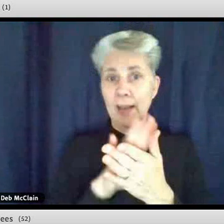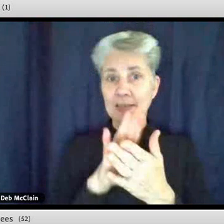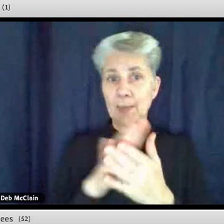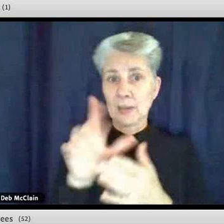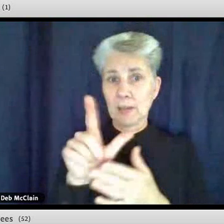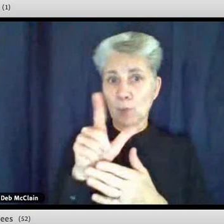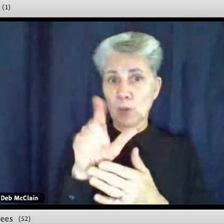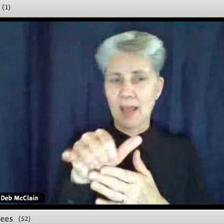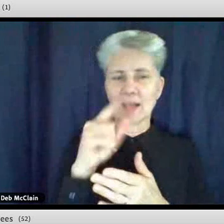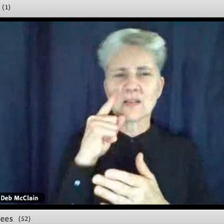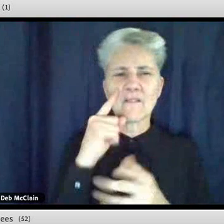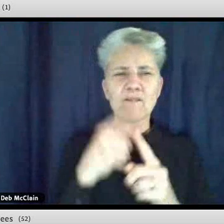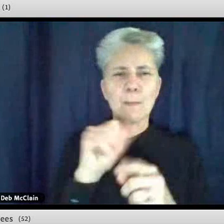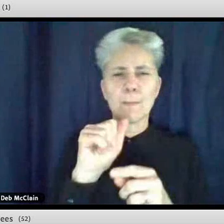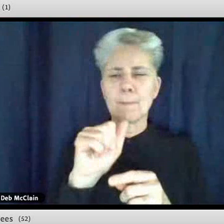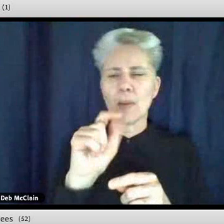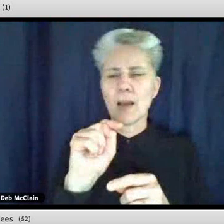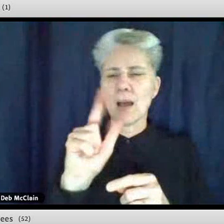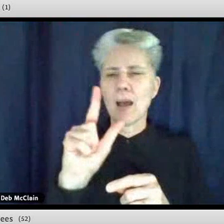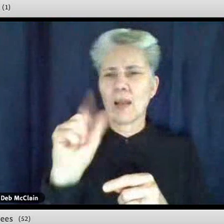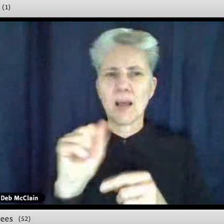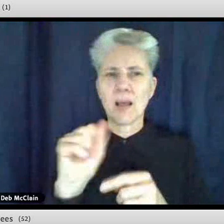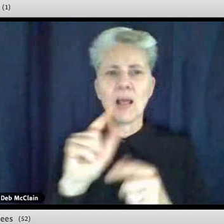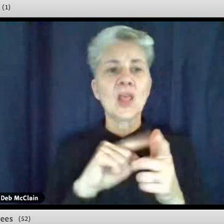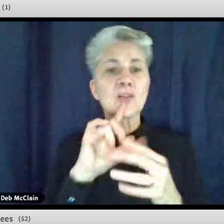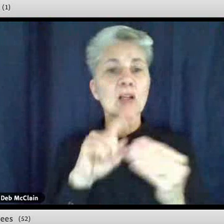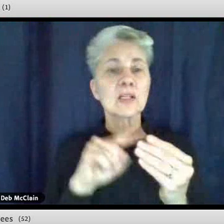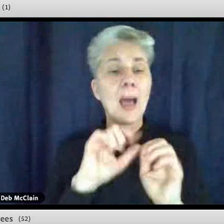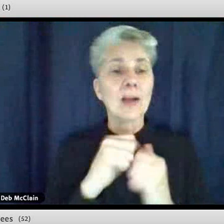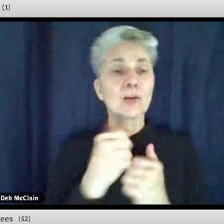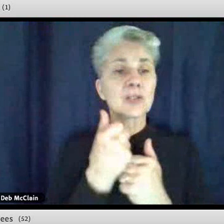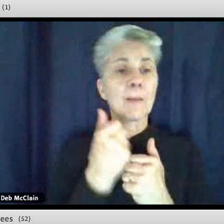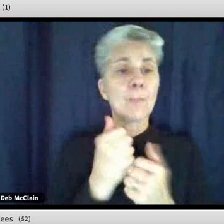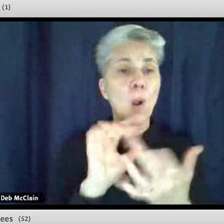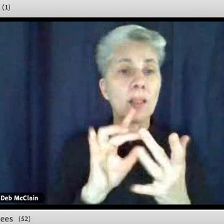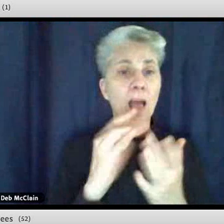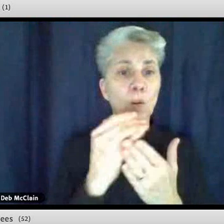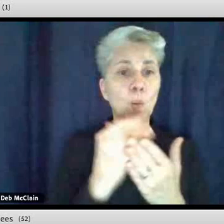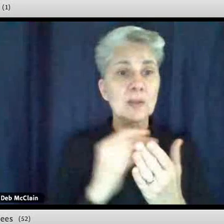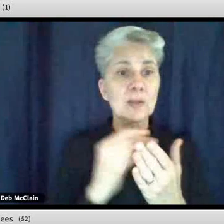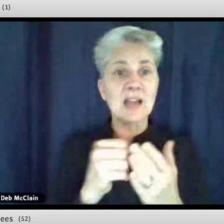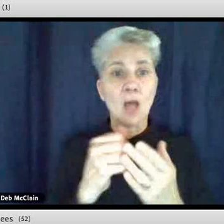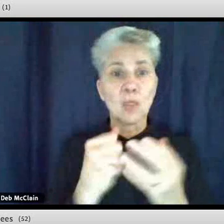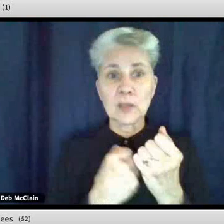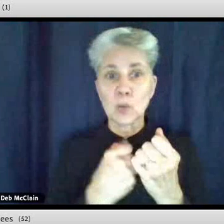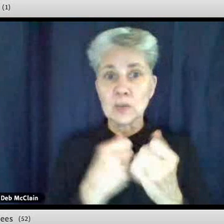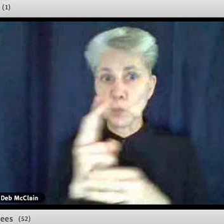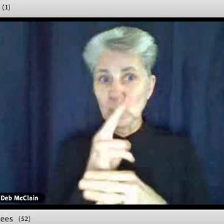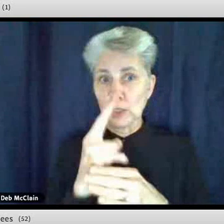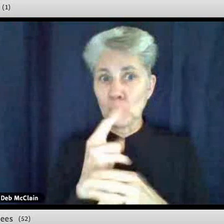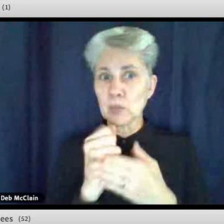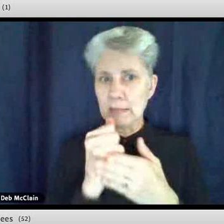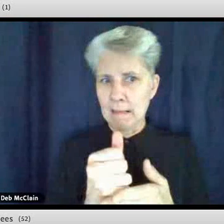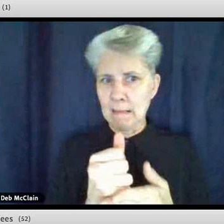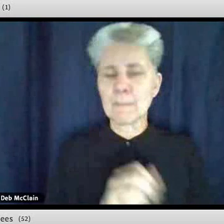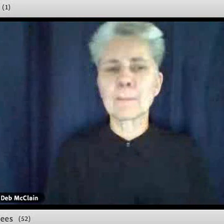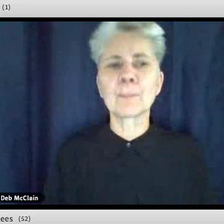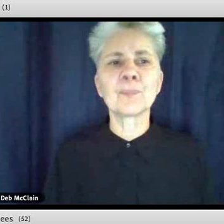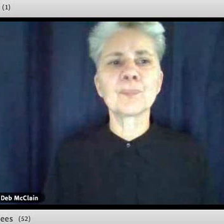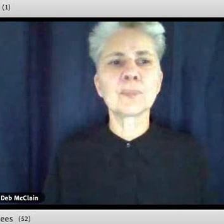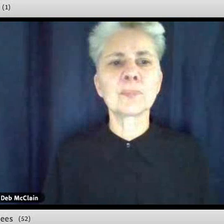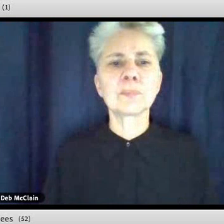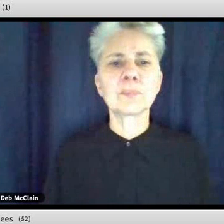another one for academic libraries. This is from Alta, and it talks about how to support online courses and other resources that